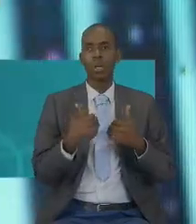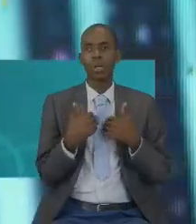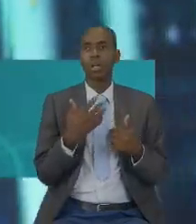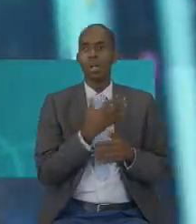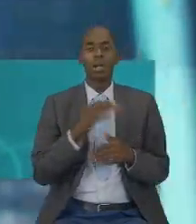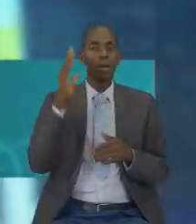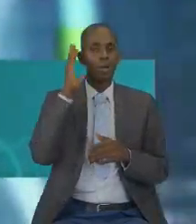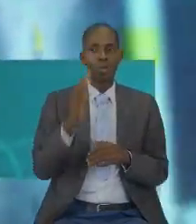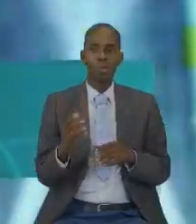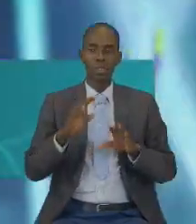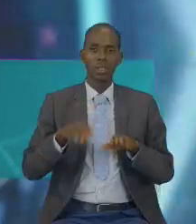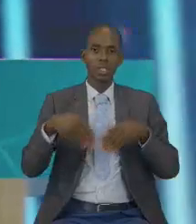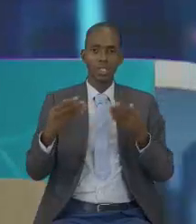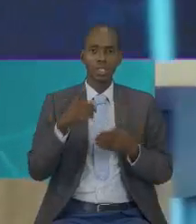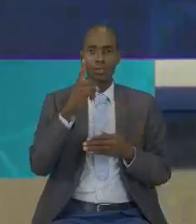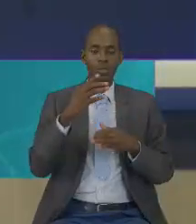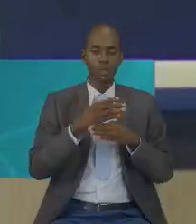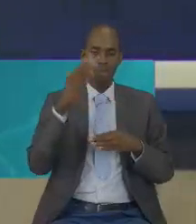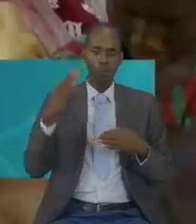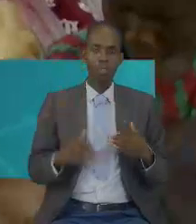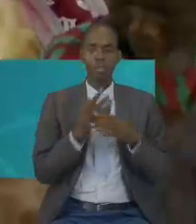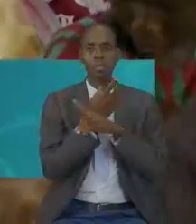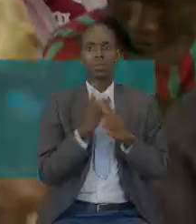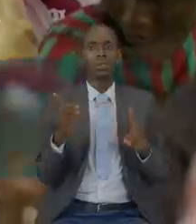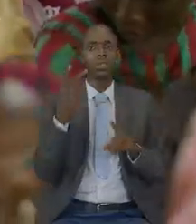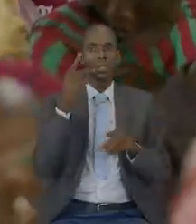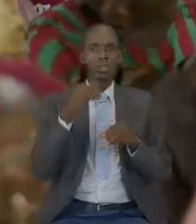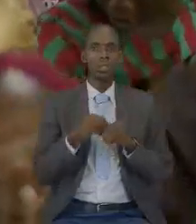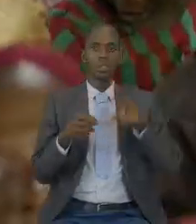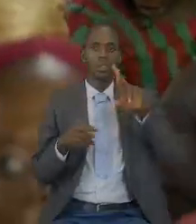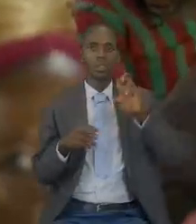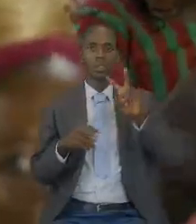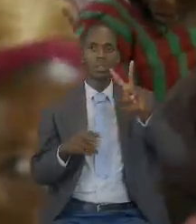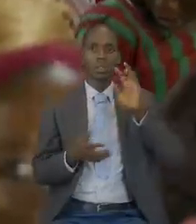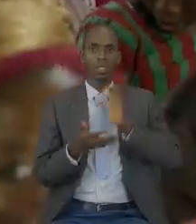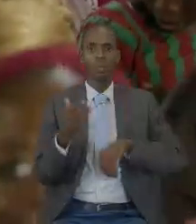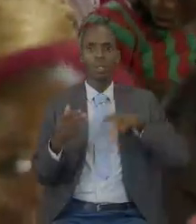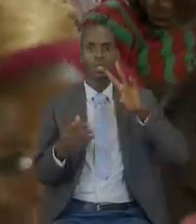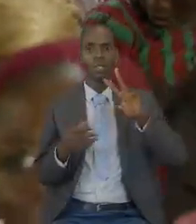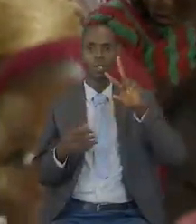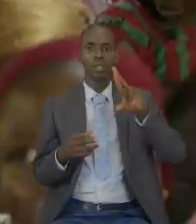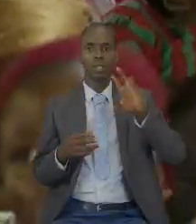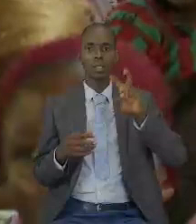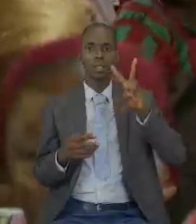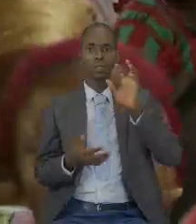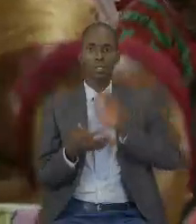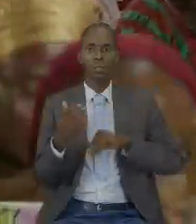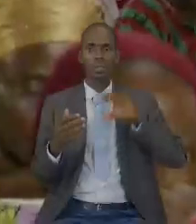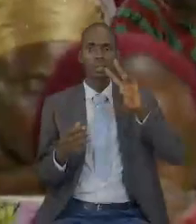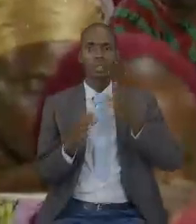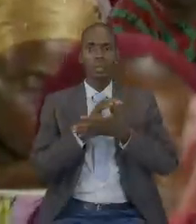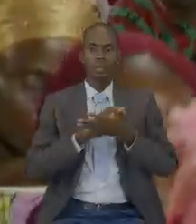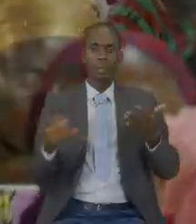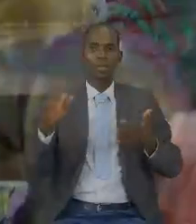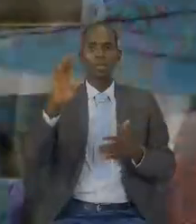going to grant you total deliverance. Look at Revelation chapter 7 and in verse 15. Therefore, a